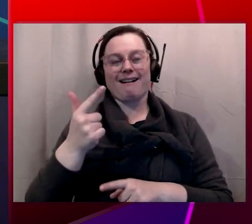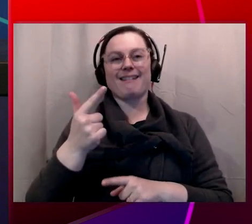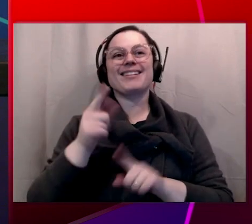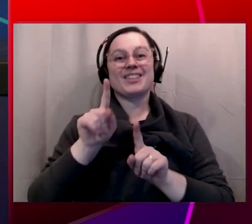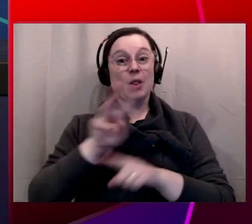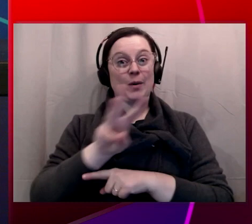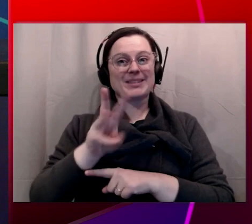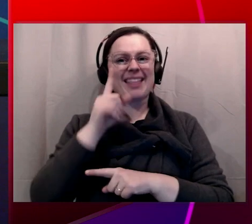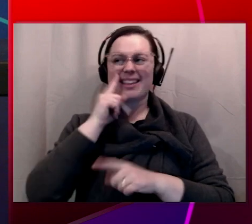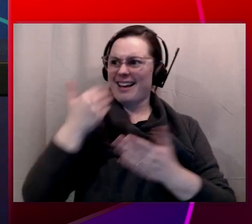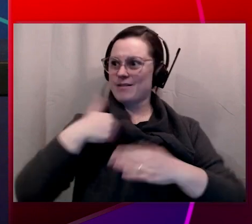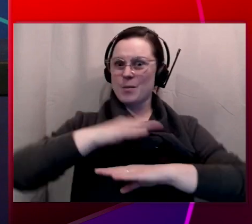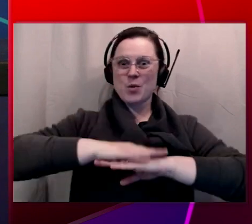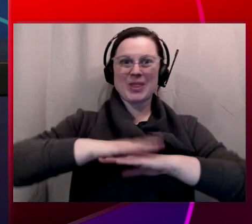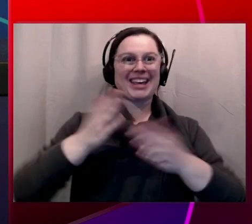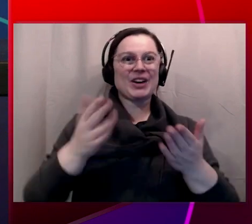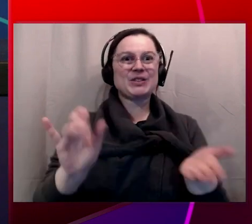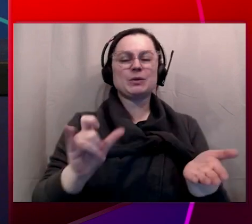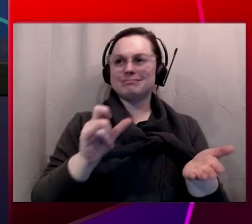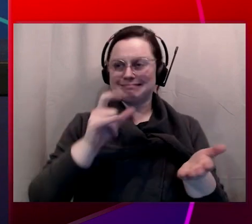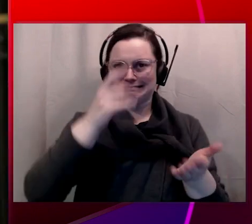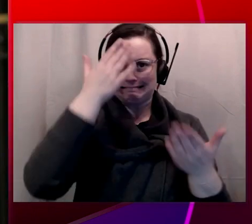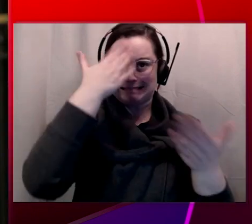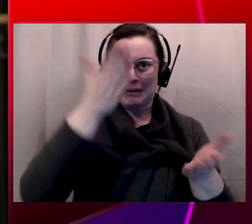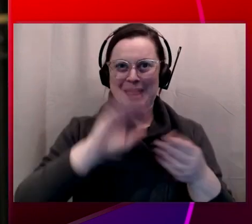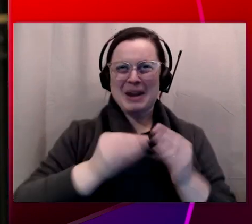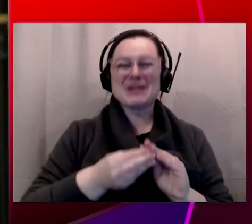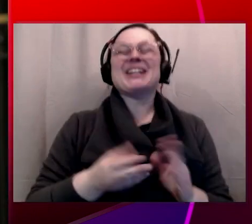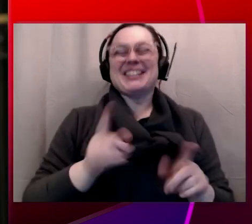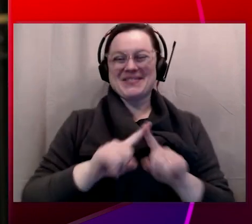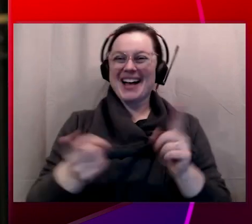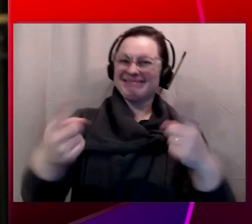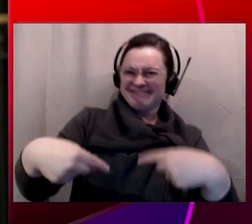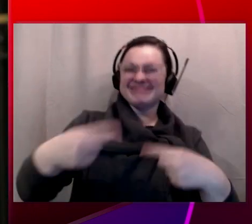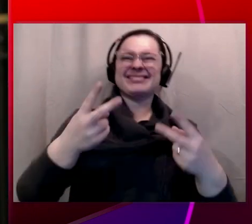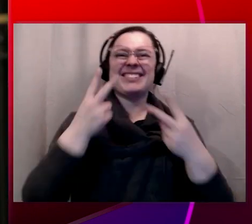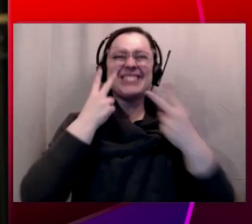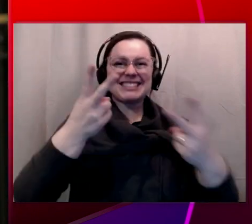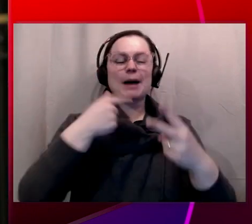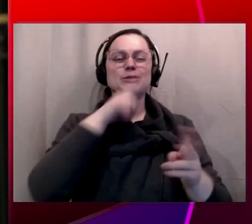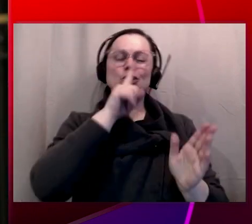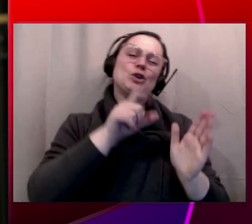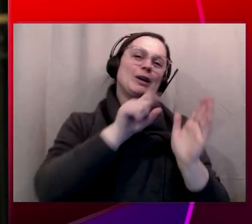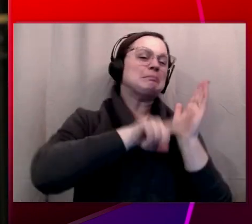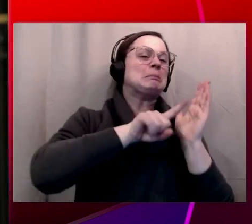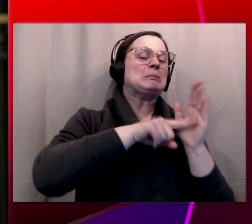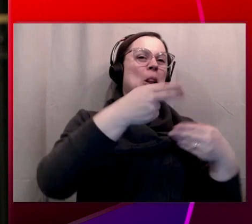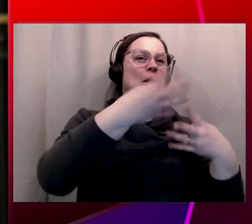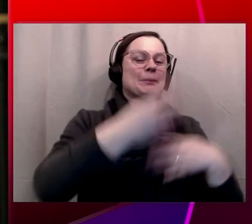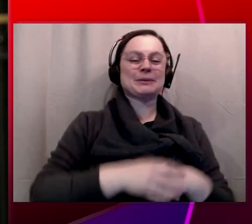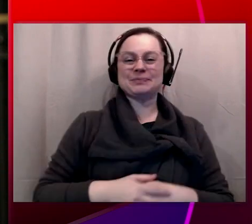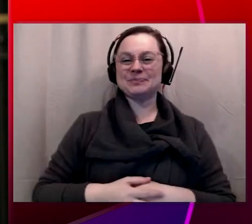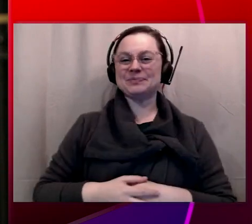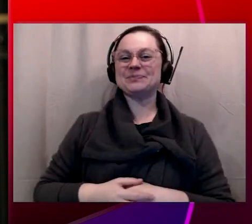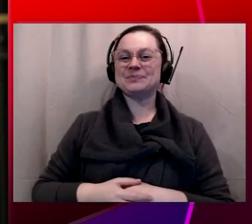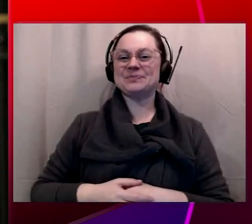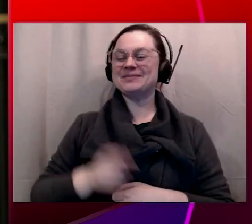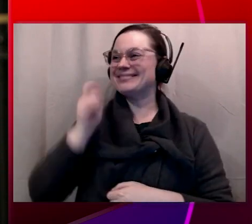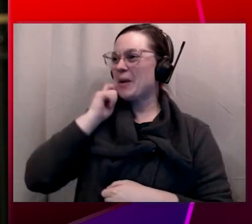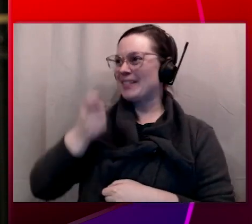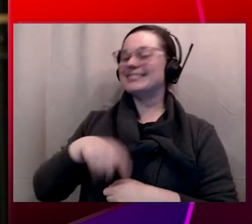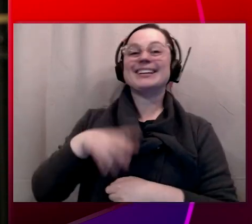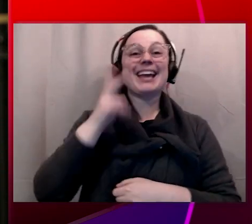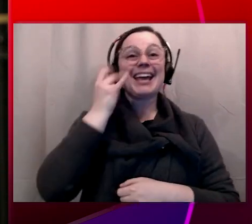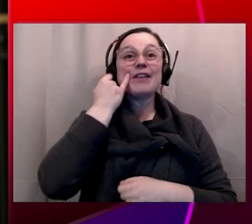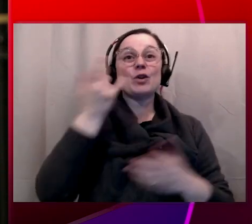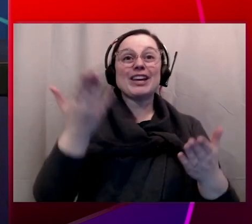a booth here as well. I don't know the number, but you can look it up, I'm sure. All right, everyone. That's cool. I'll check it out. If you're here live with us